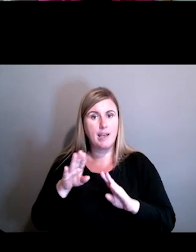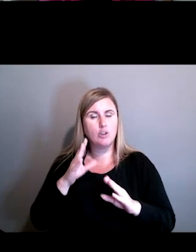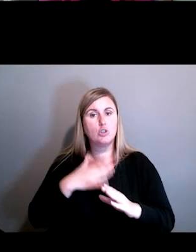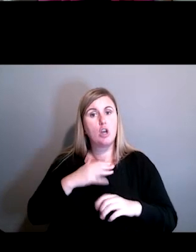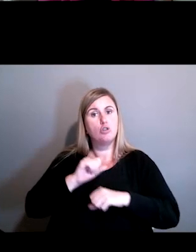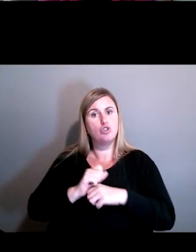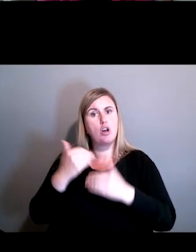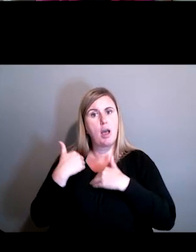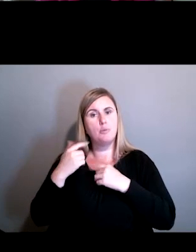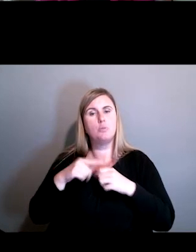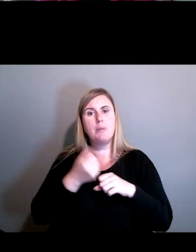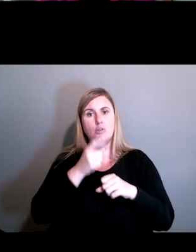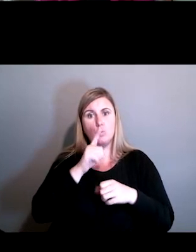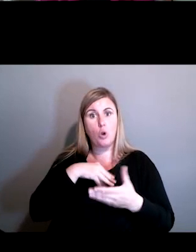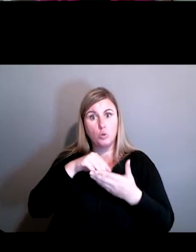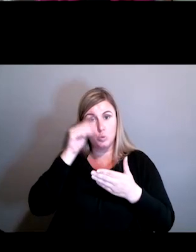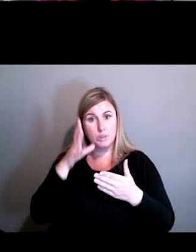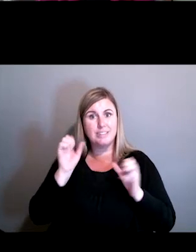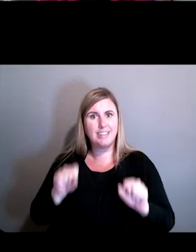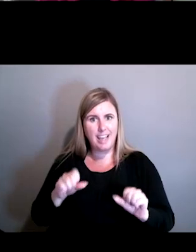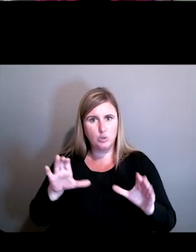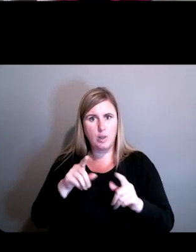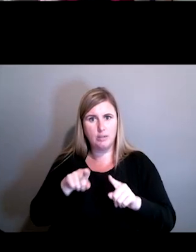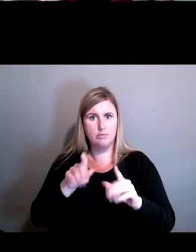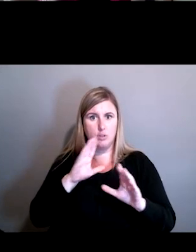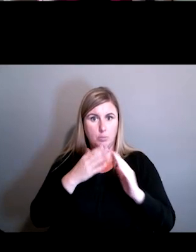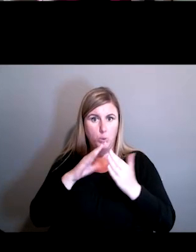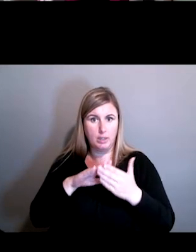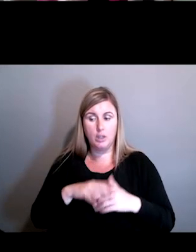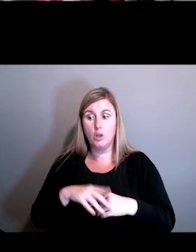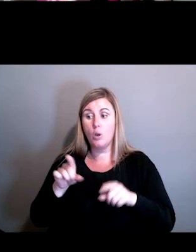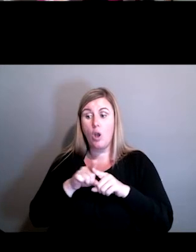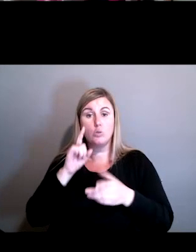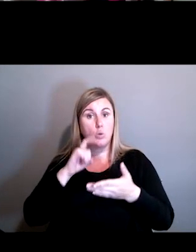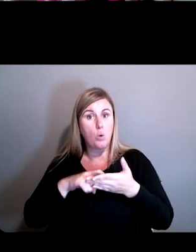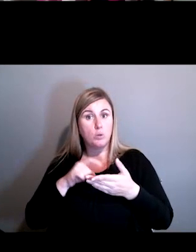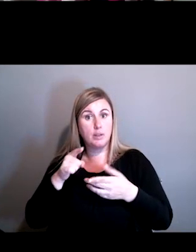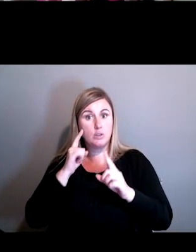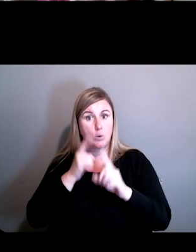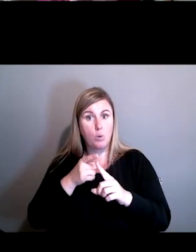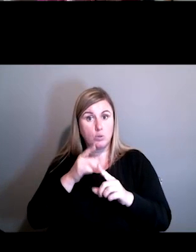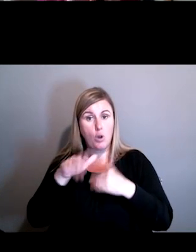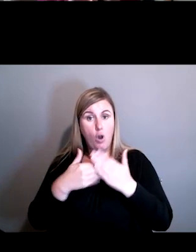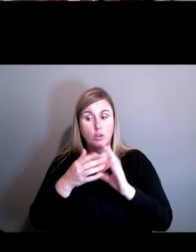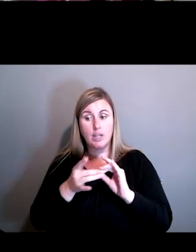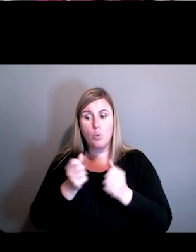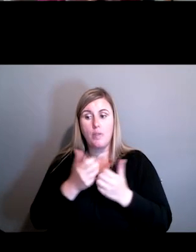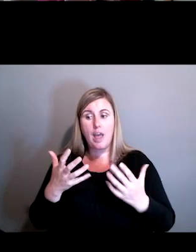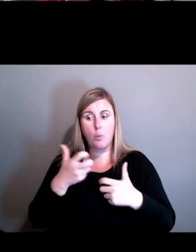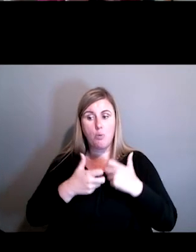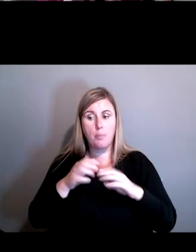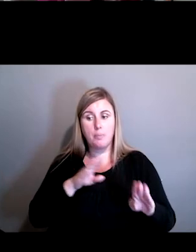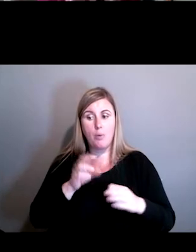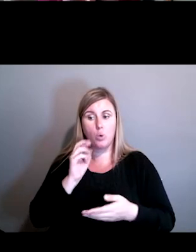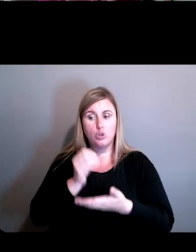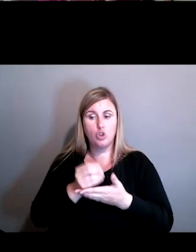their community. You will also notice that these goals all say without problem behavior or 0 occurrences. Once again, that is in